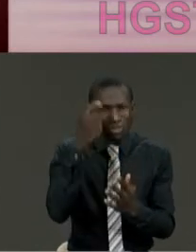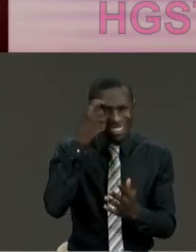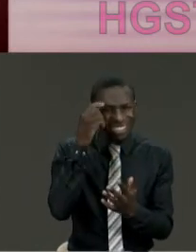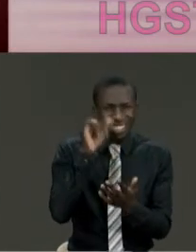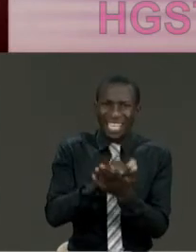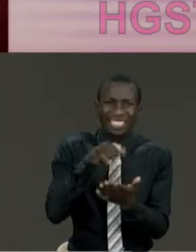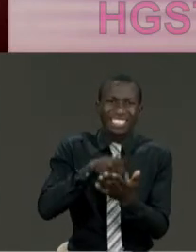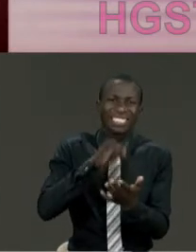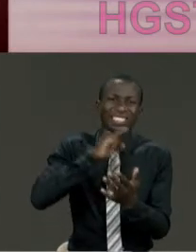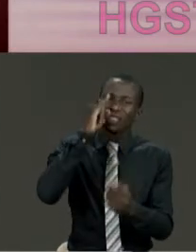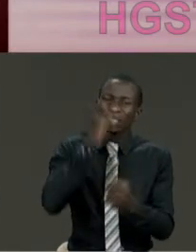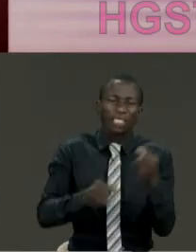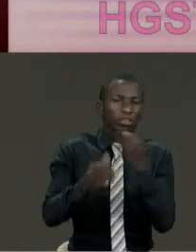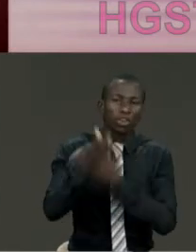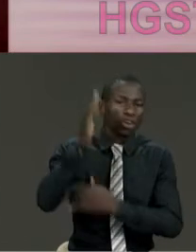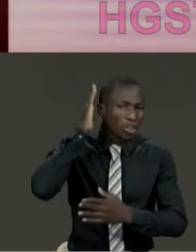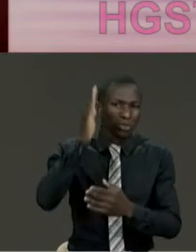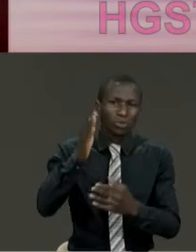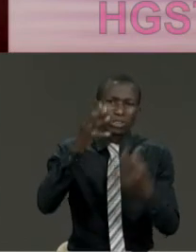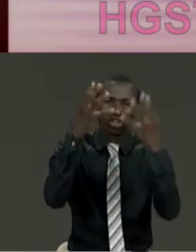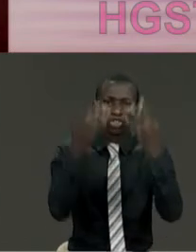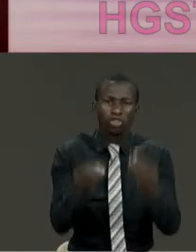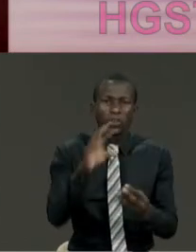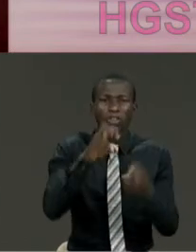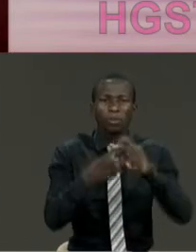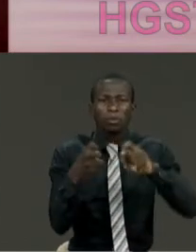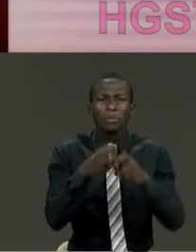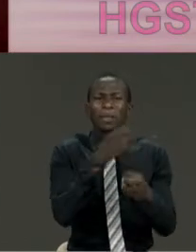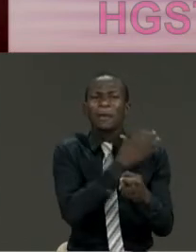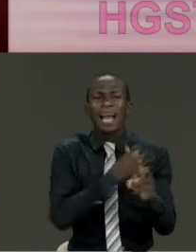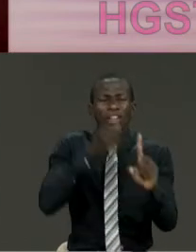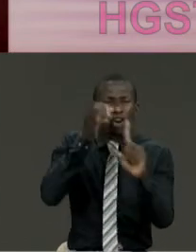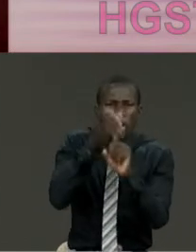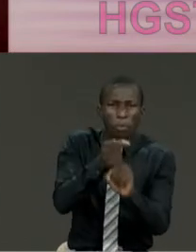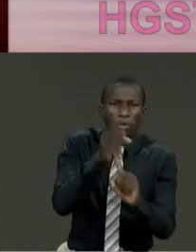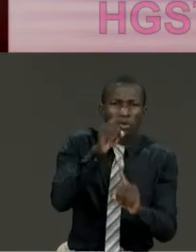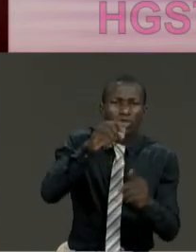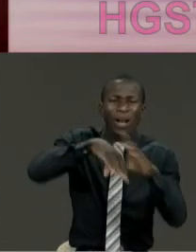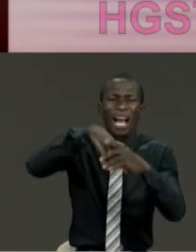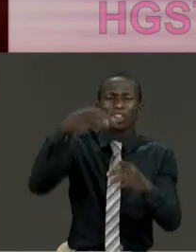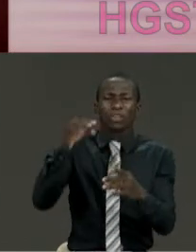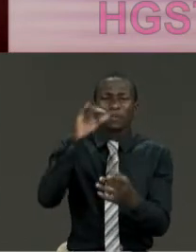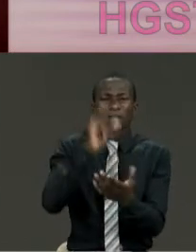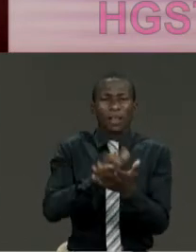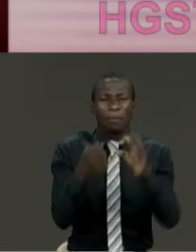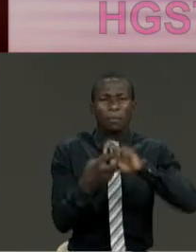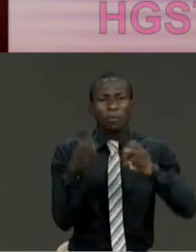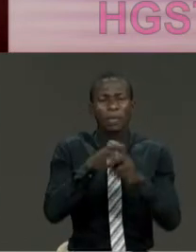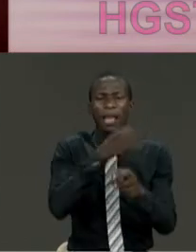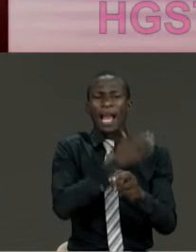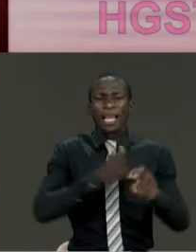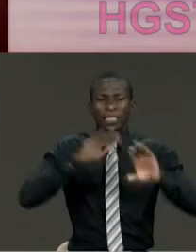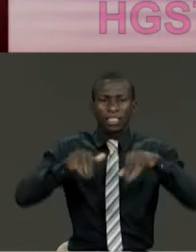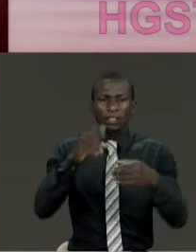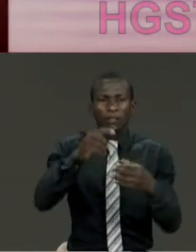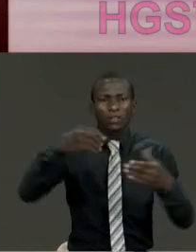the problem by upholding you out of that problem and then give you a new